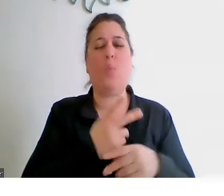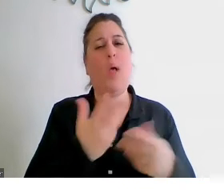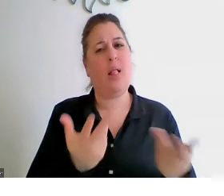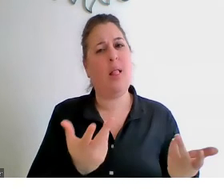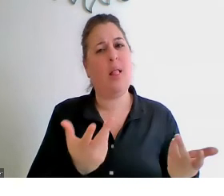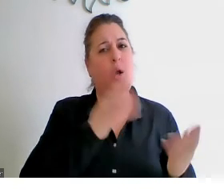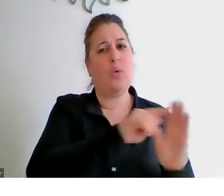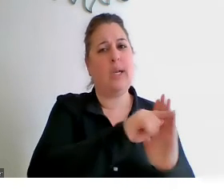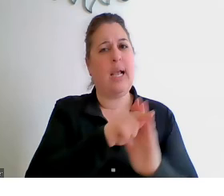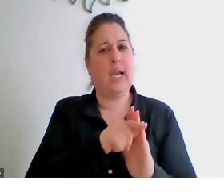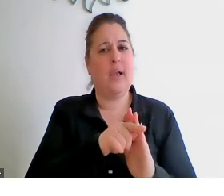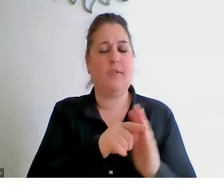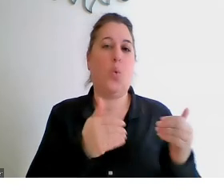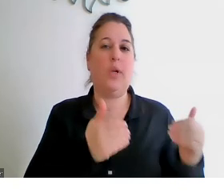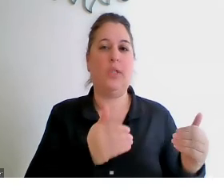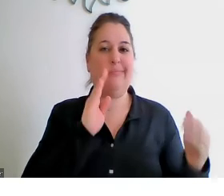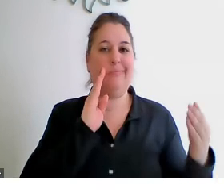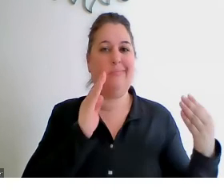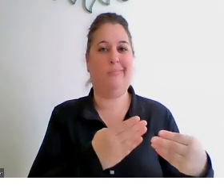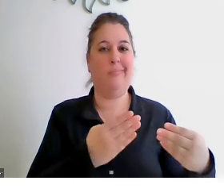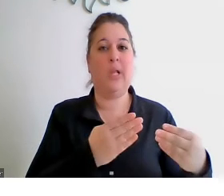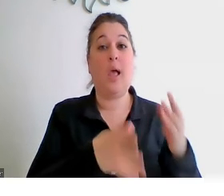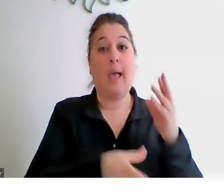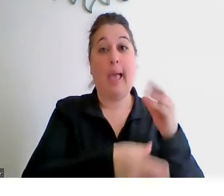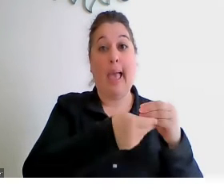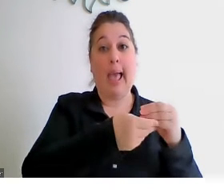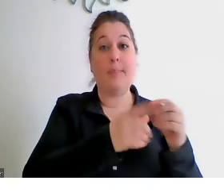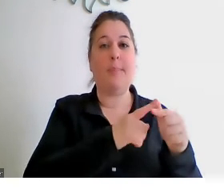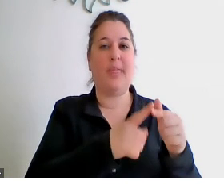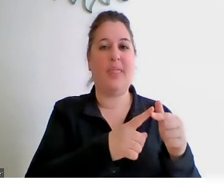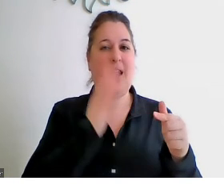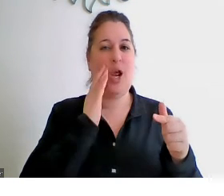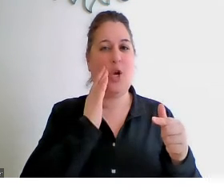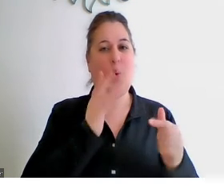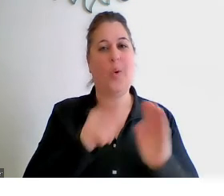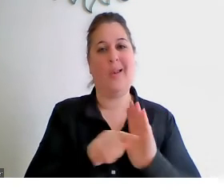keep. They're the same sign. So we're going to add the numbers